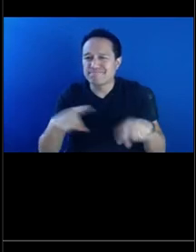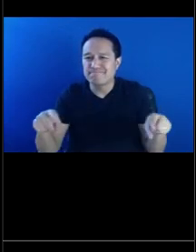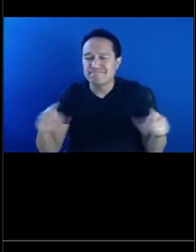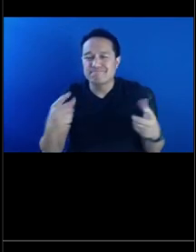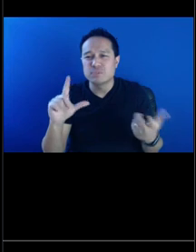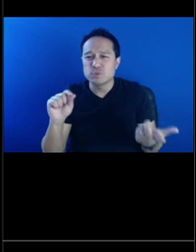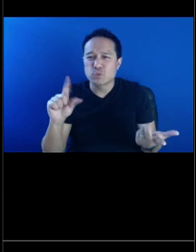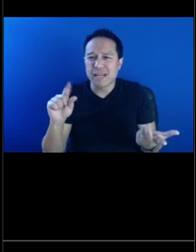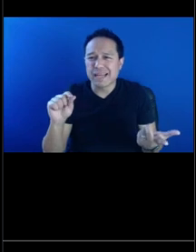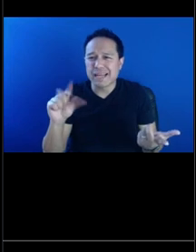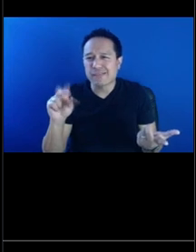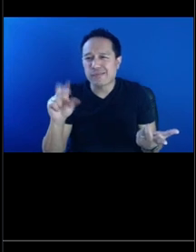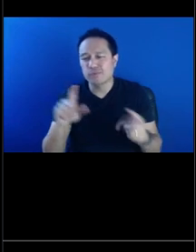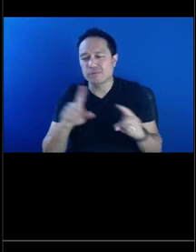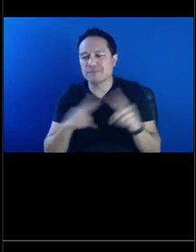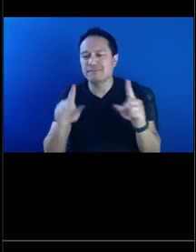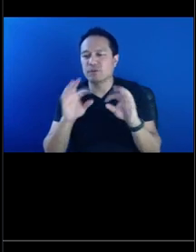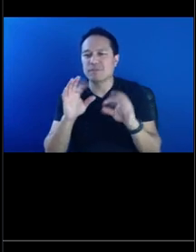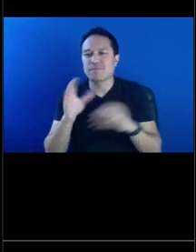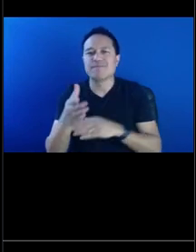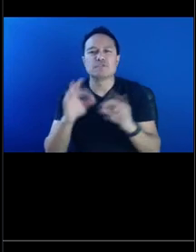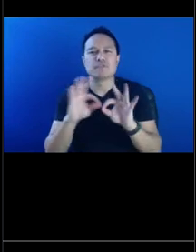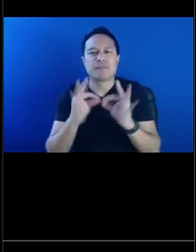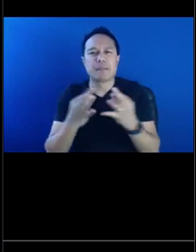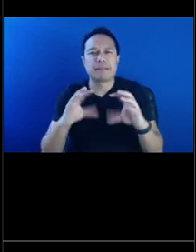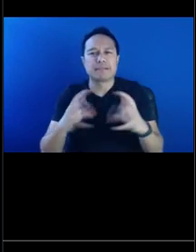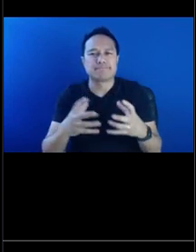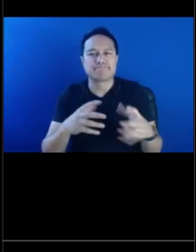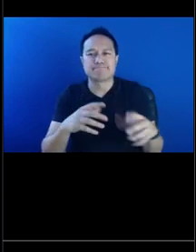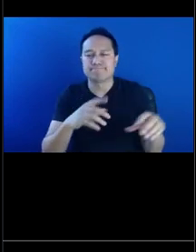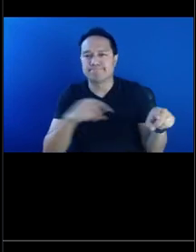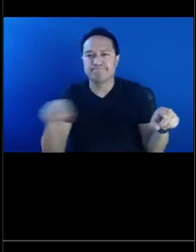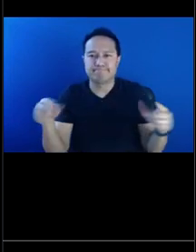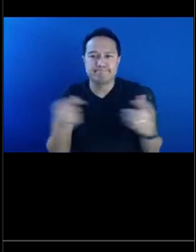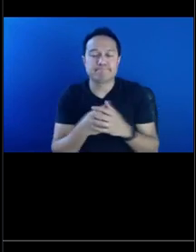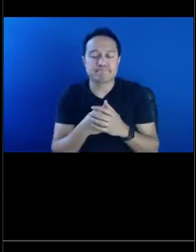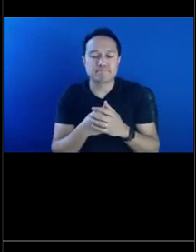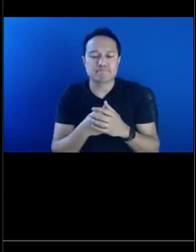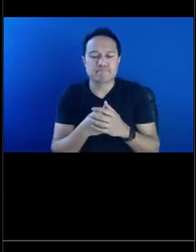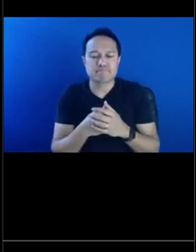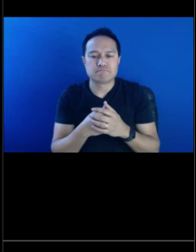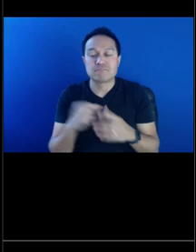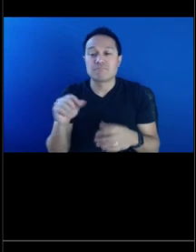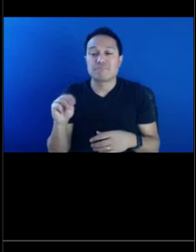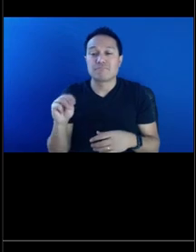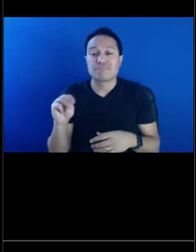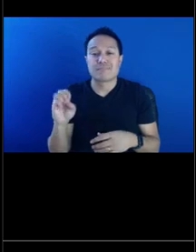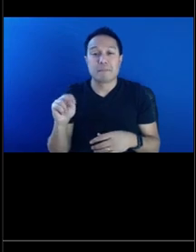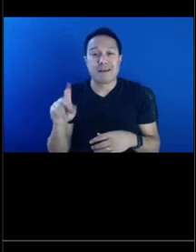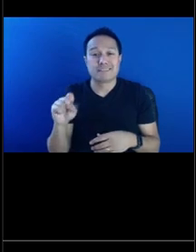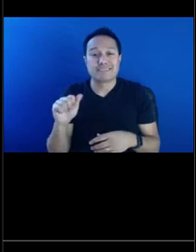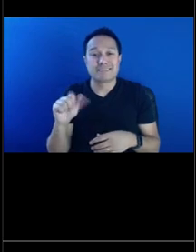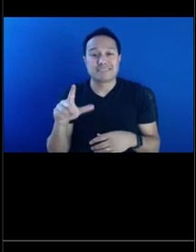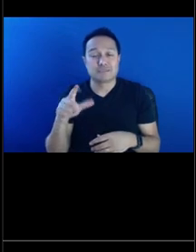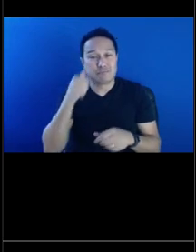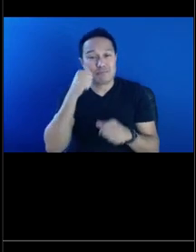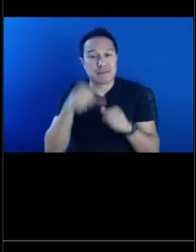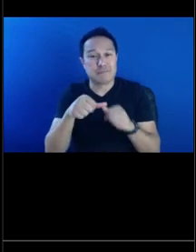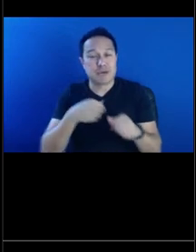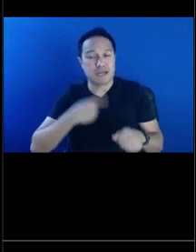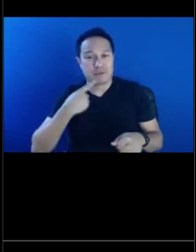fish families. And that's partly because, you know, how I was saying monk seals are really good at finding the prey that